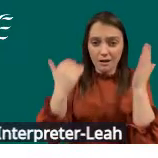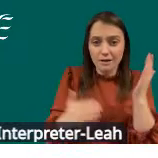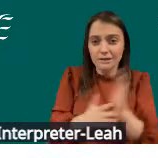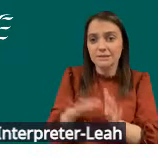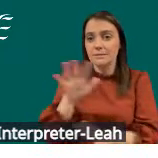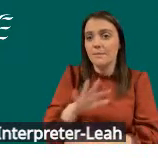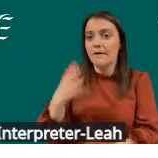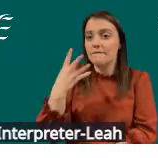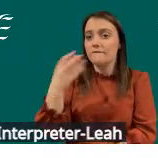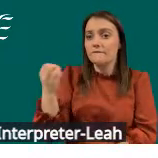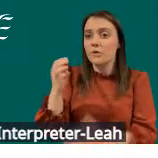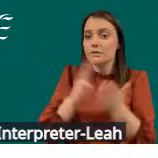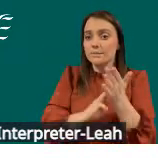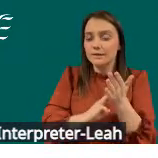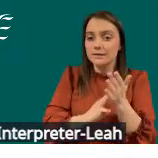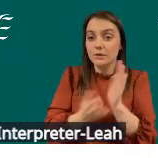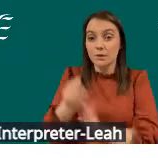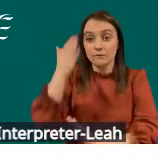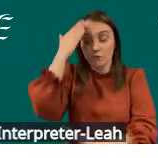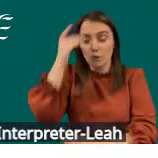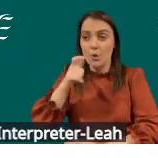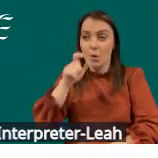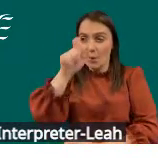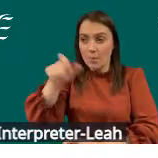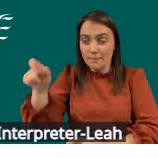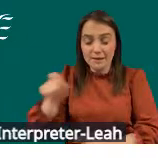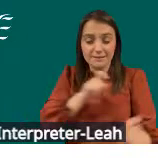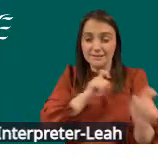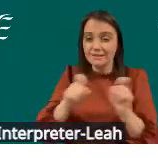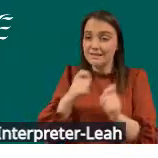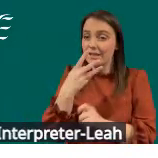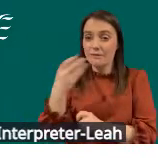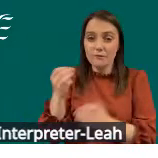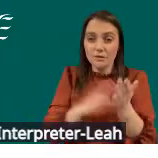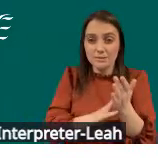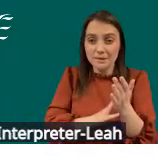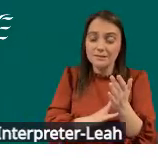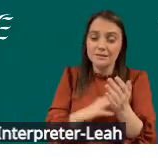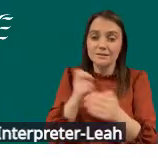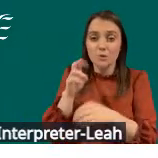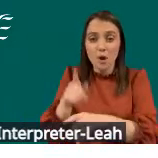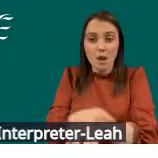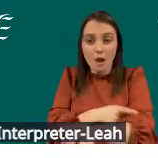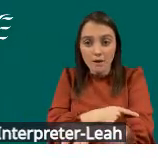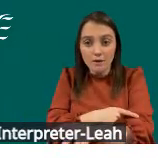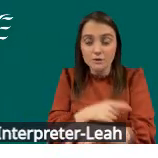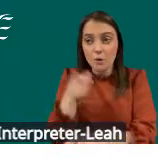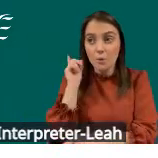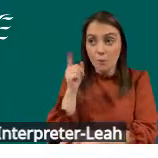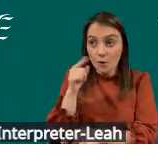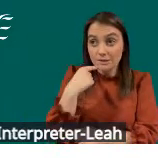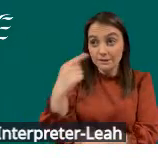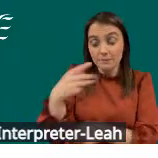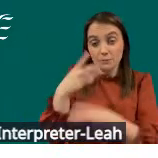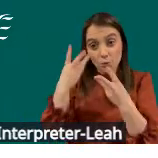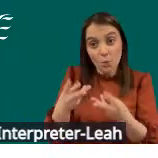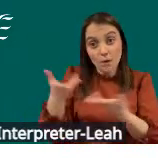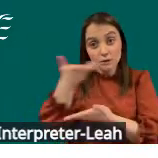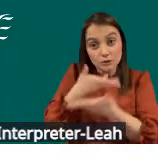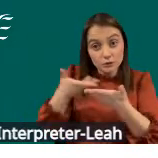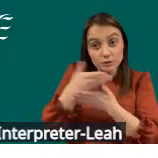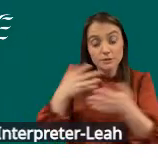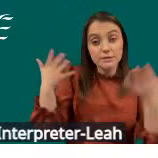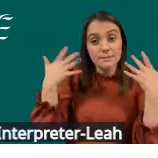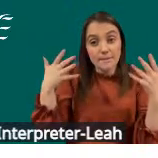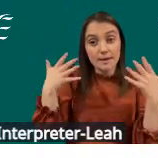least 40 minutes. And if you know the patient, even it often is 40 minutes or longer. So you should warn the receptionist, say that you want to talk about your menopause,